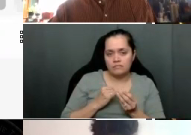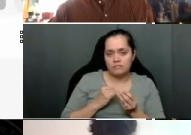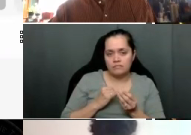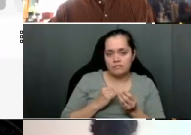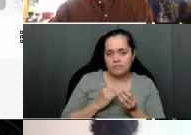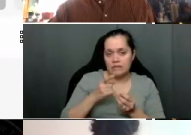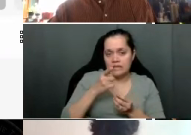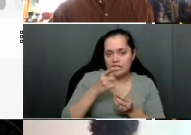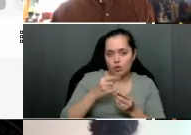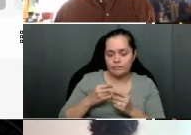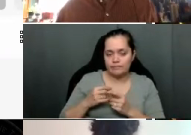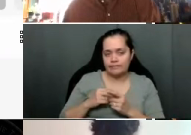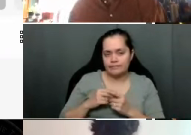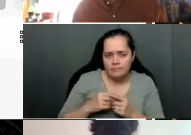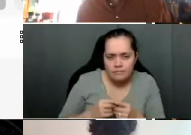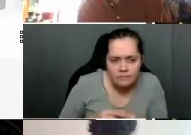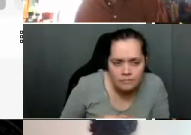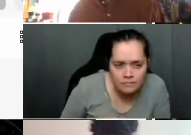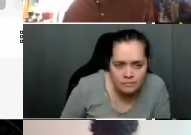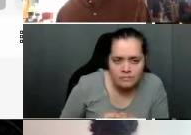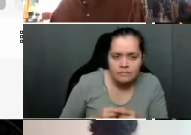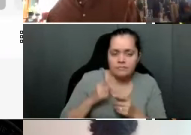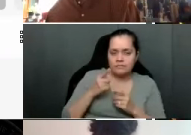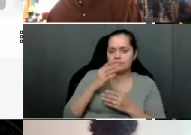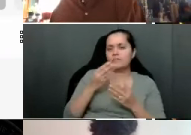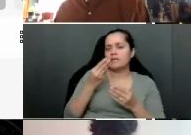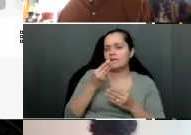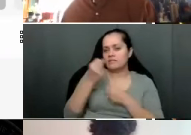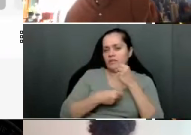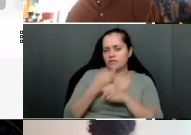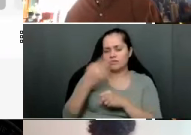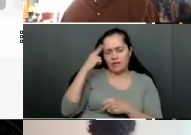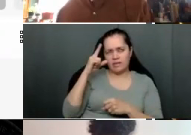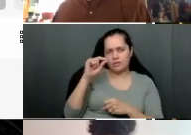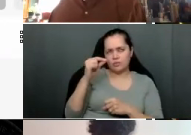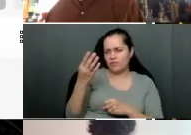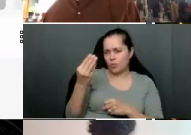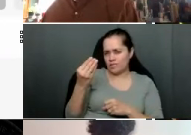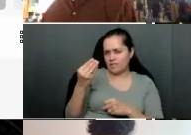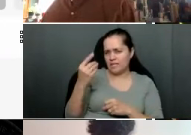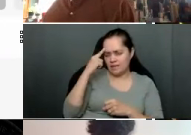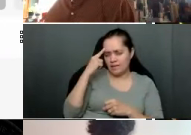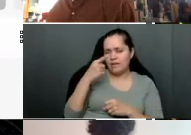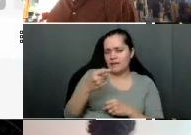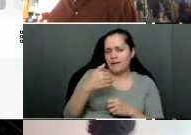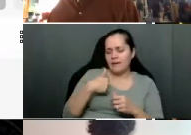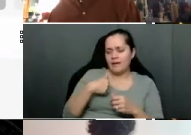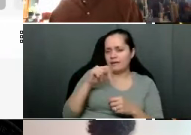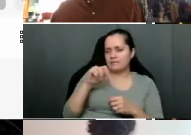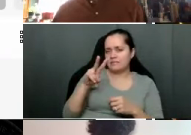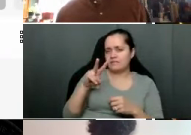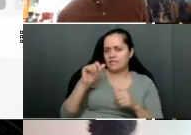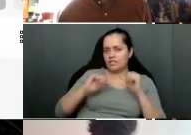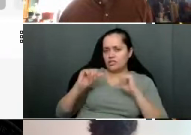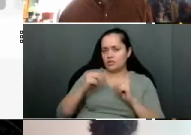Here. So some years ago, I think it was 2014, there was a TV series